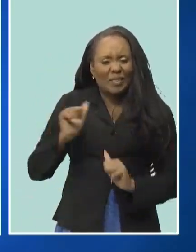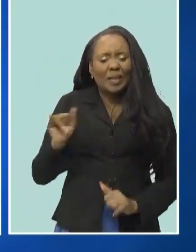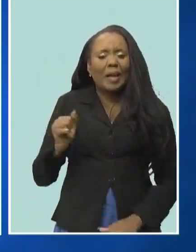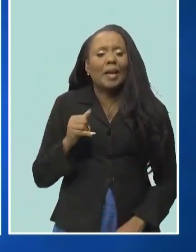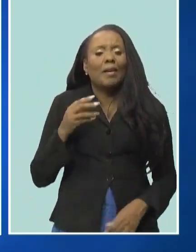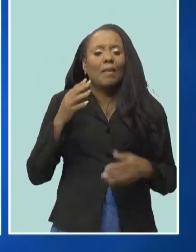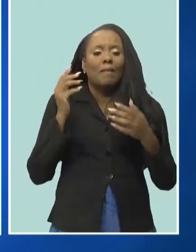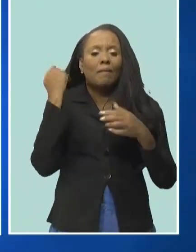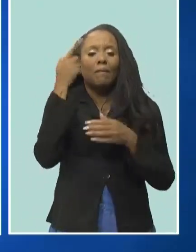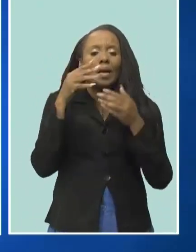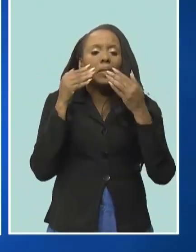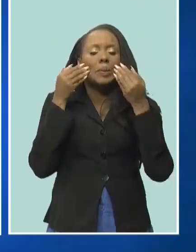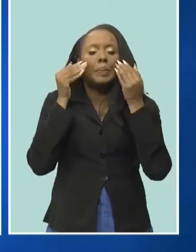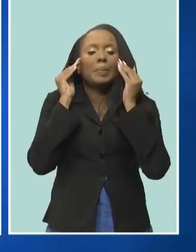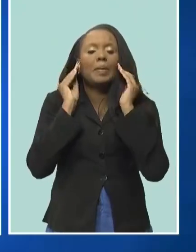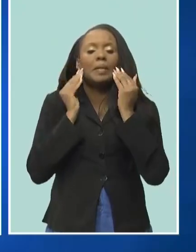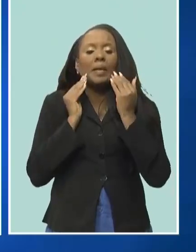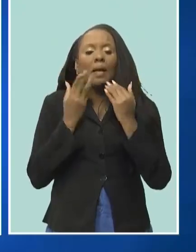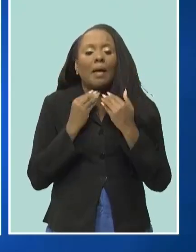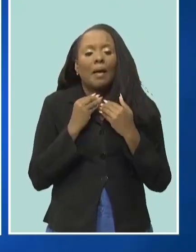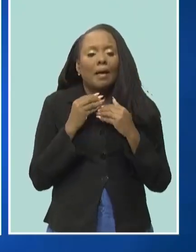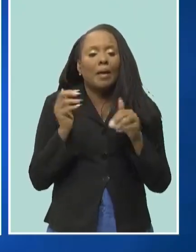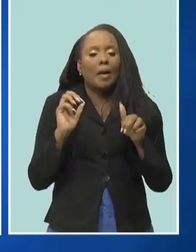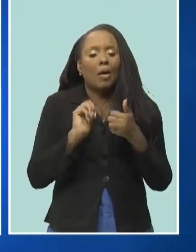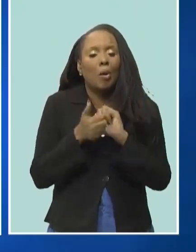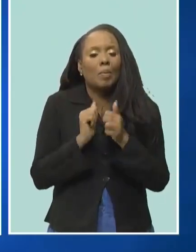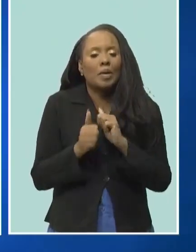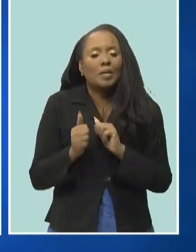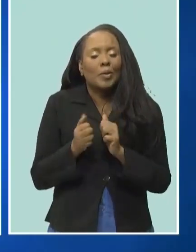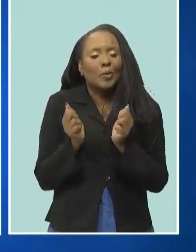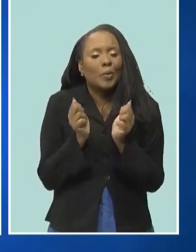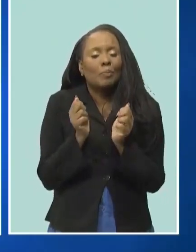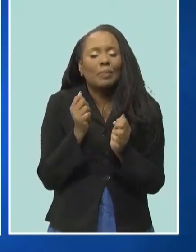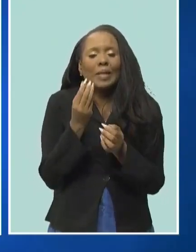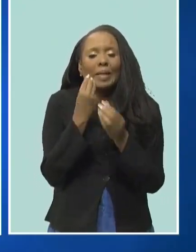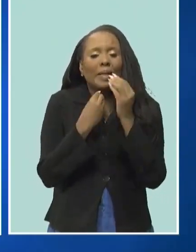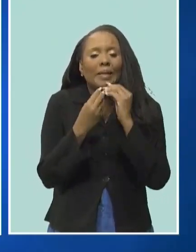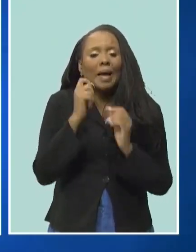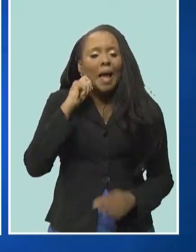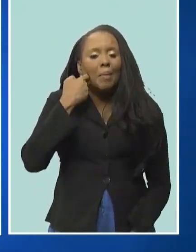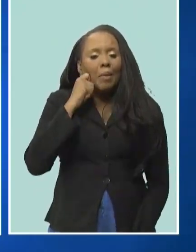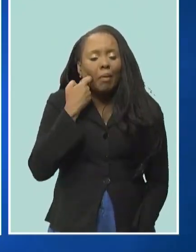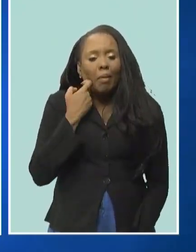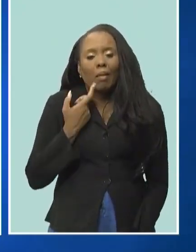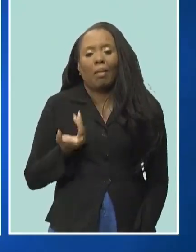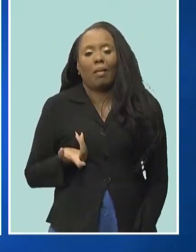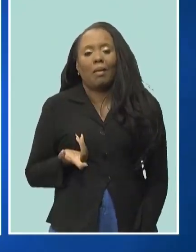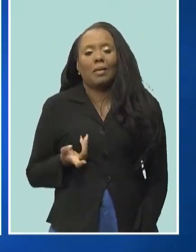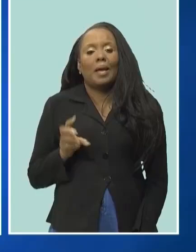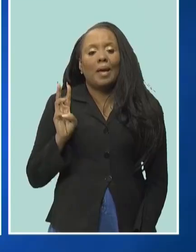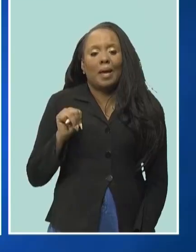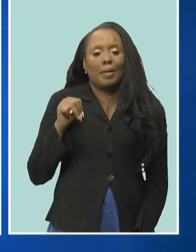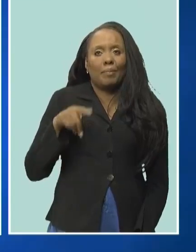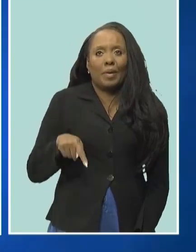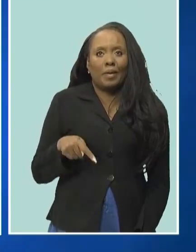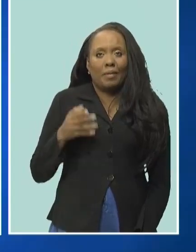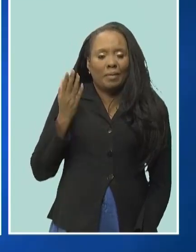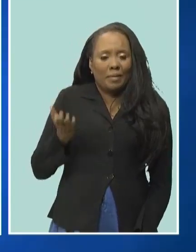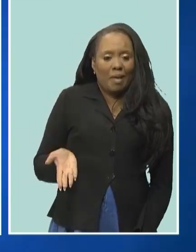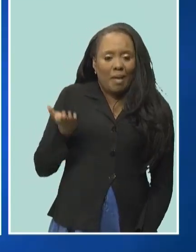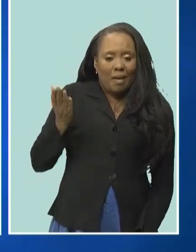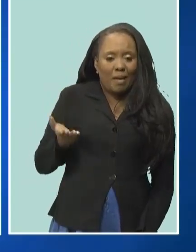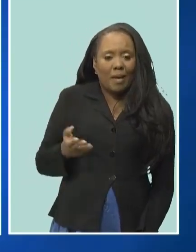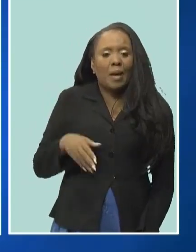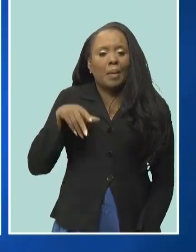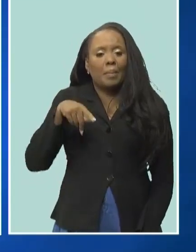face painting and the apple eating competition. Parliamentary Representative for St. Joseph, Dale Marshall, was on hand for the occasion.